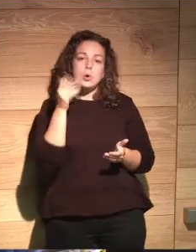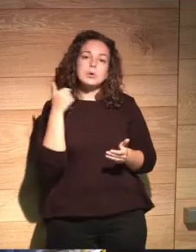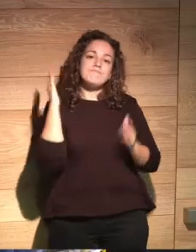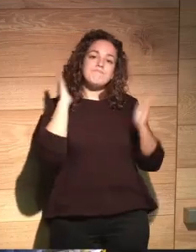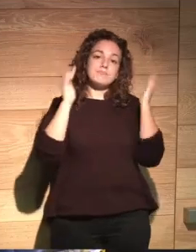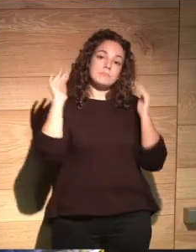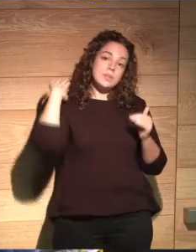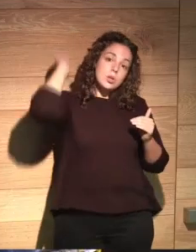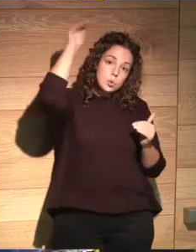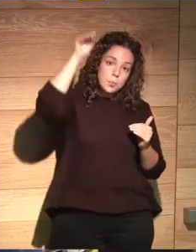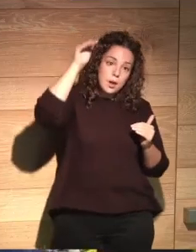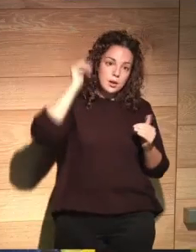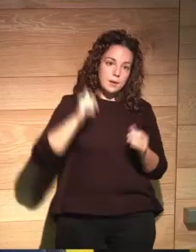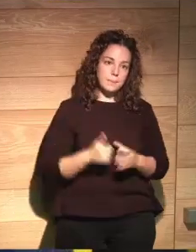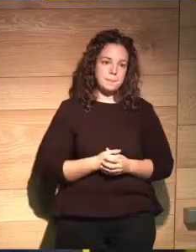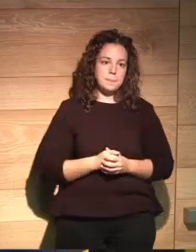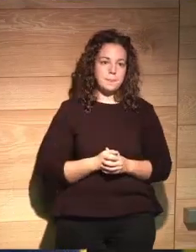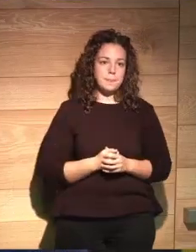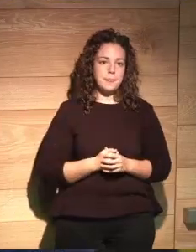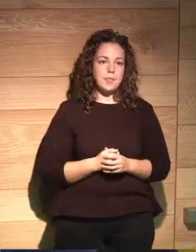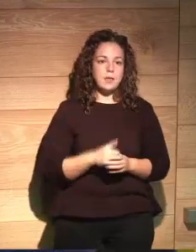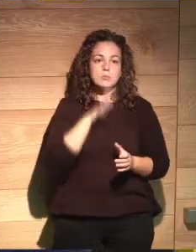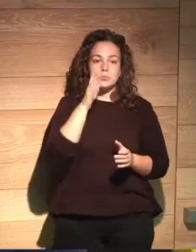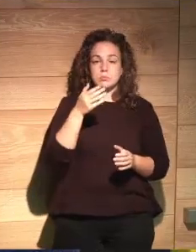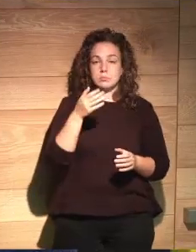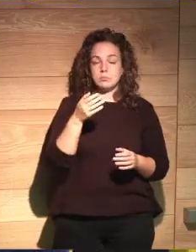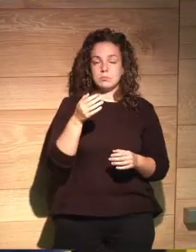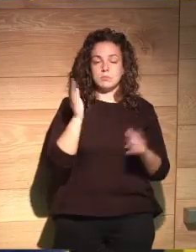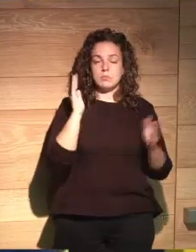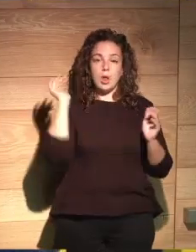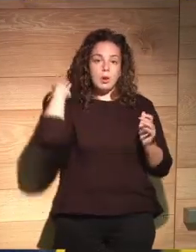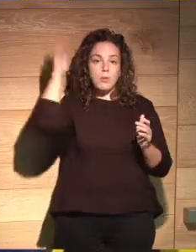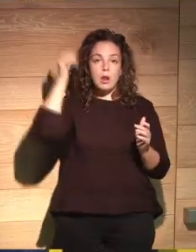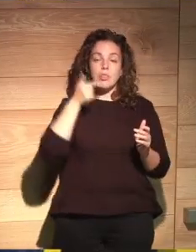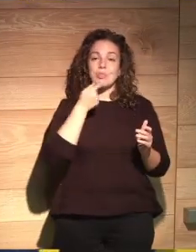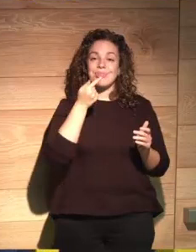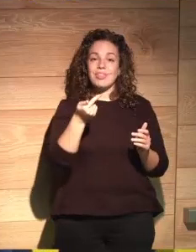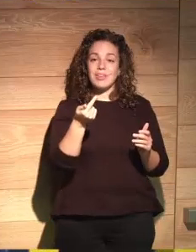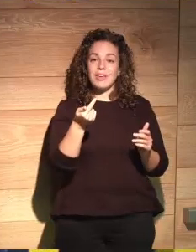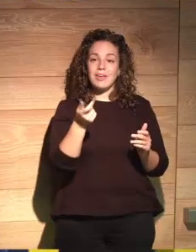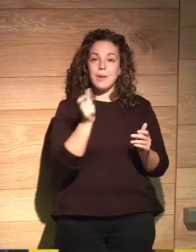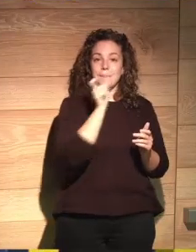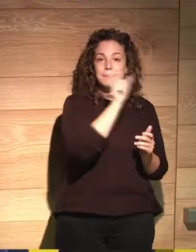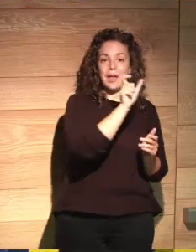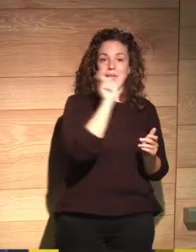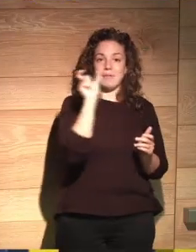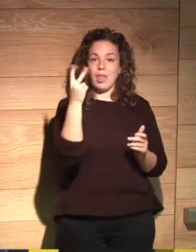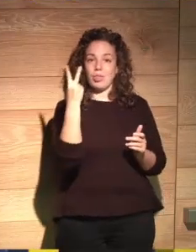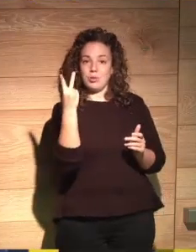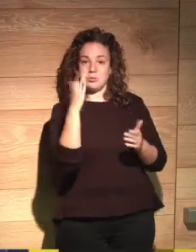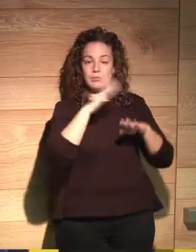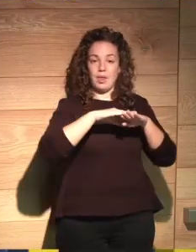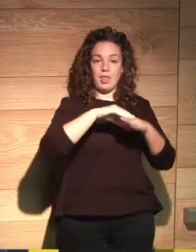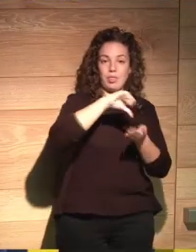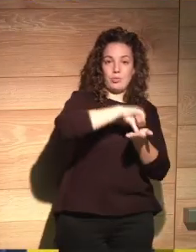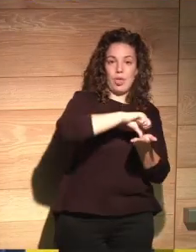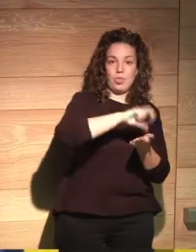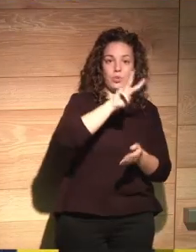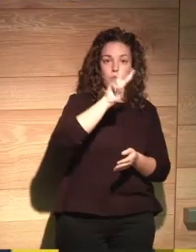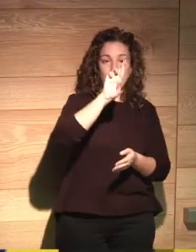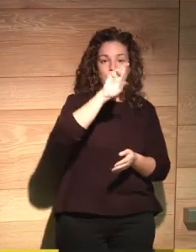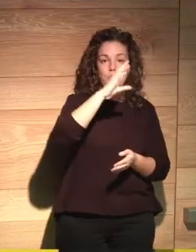bigger, because Romans, for example, ancient Romans, used to say that there were two words for